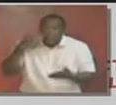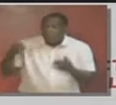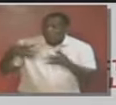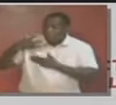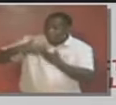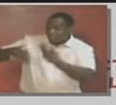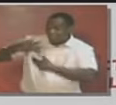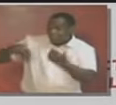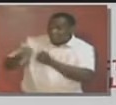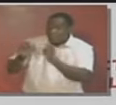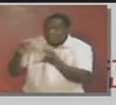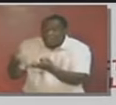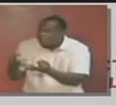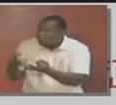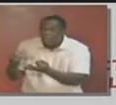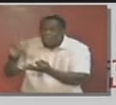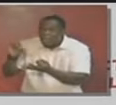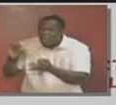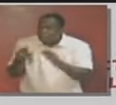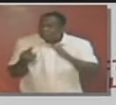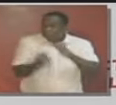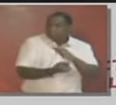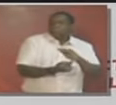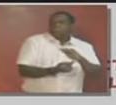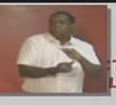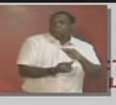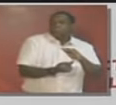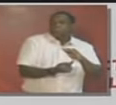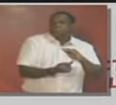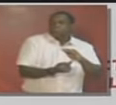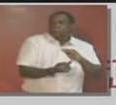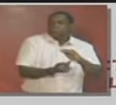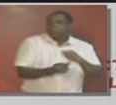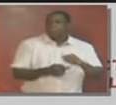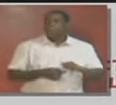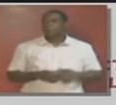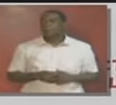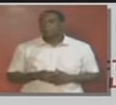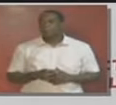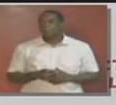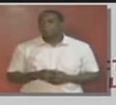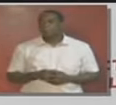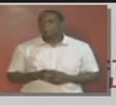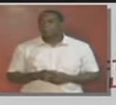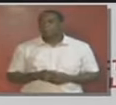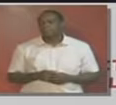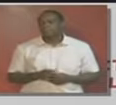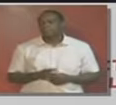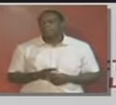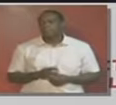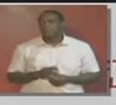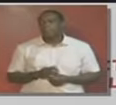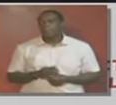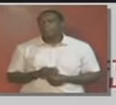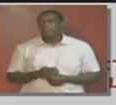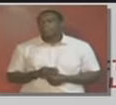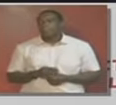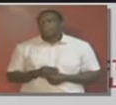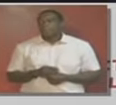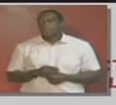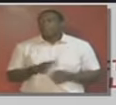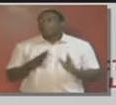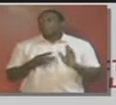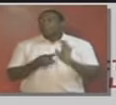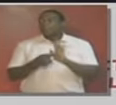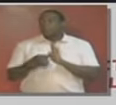to protect them. So where we may be falling off on those, this reality check really shows us that we really can't, because there's a